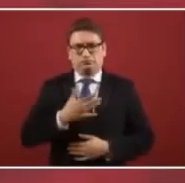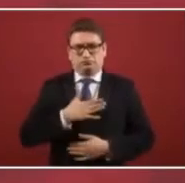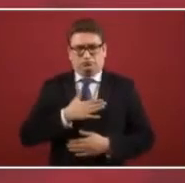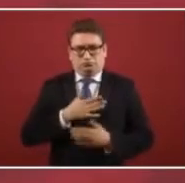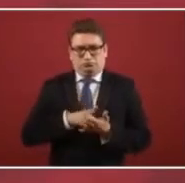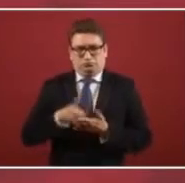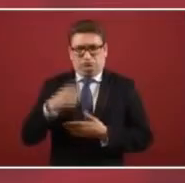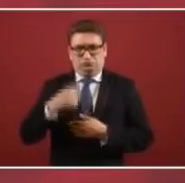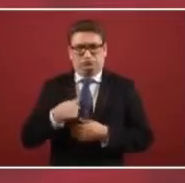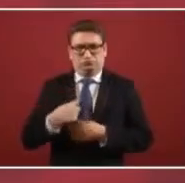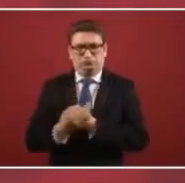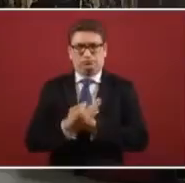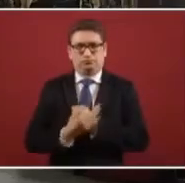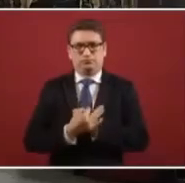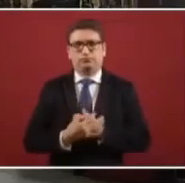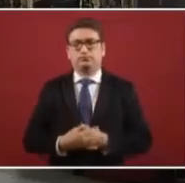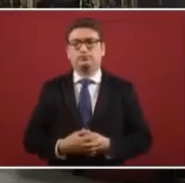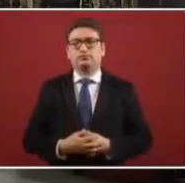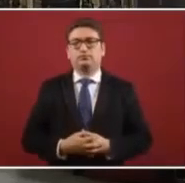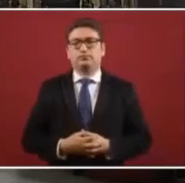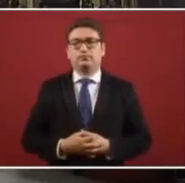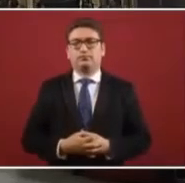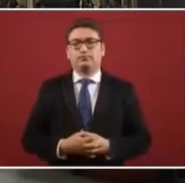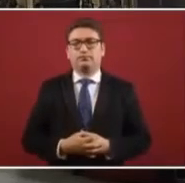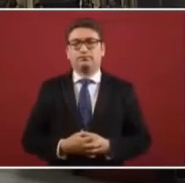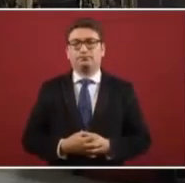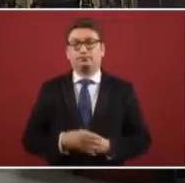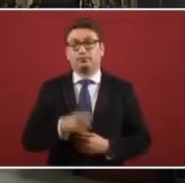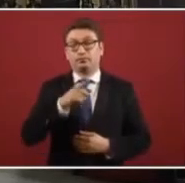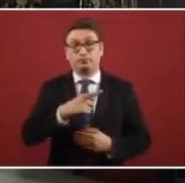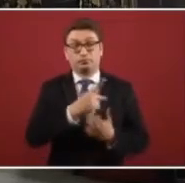and I will exercise my right to defense.